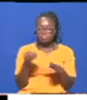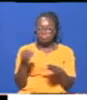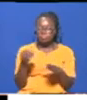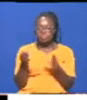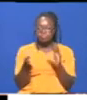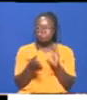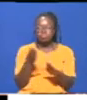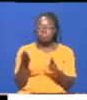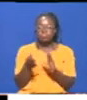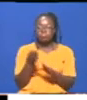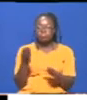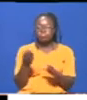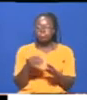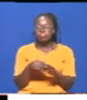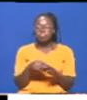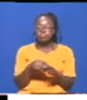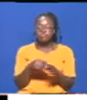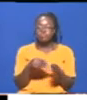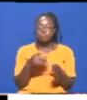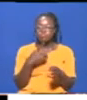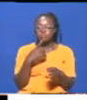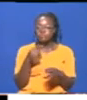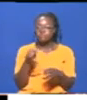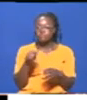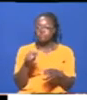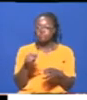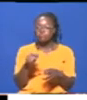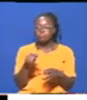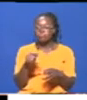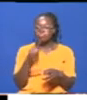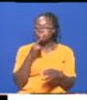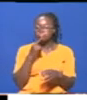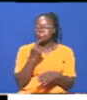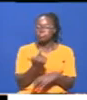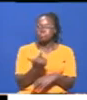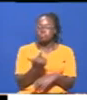through their apps. So this is one of the guarantee that